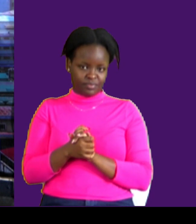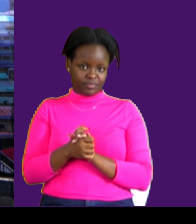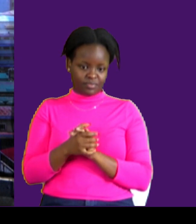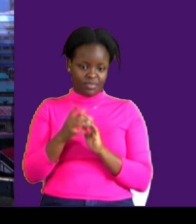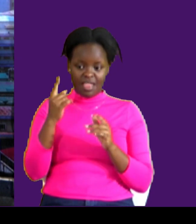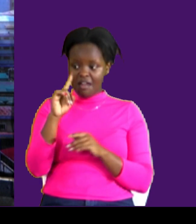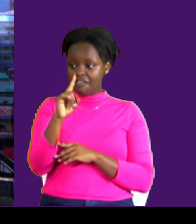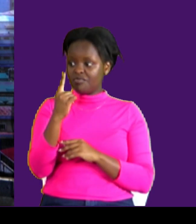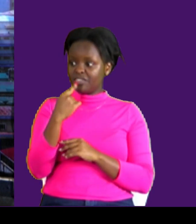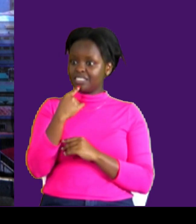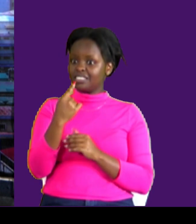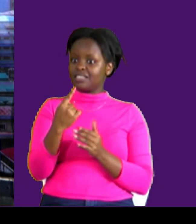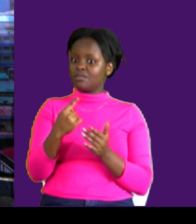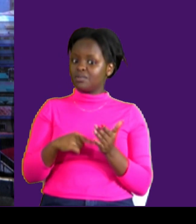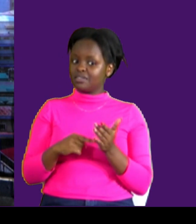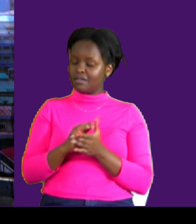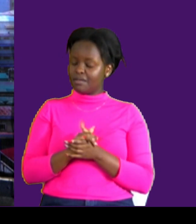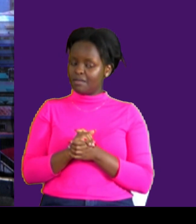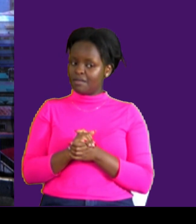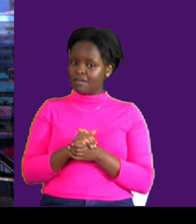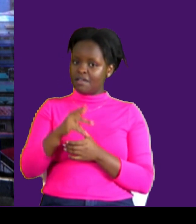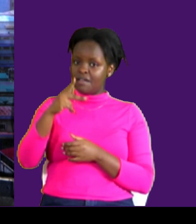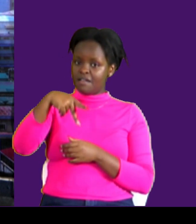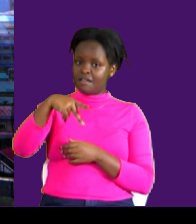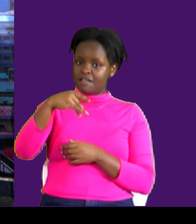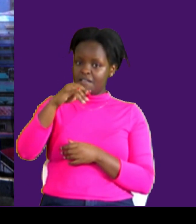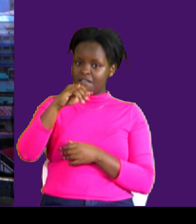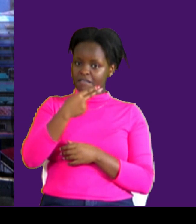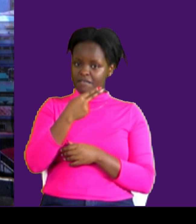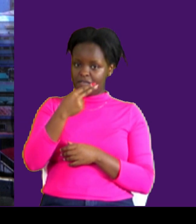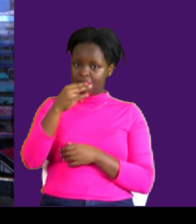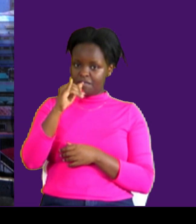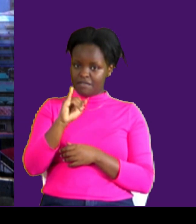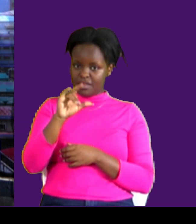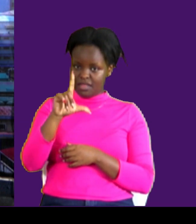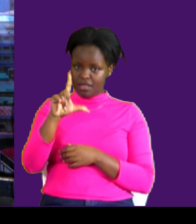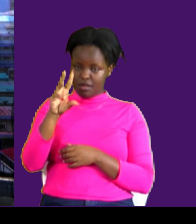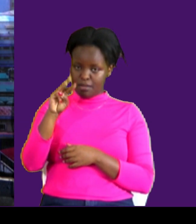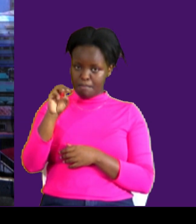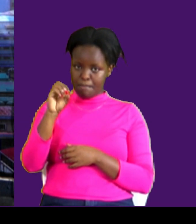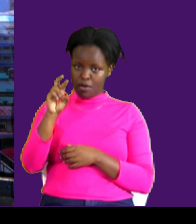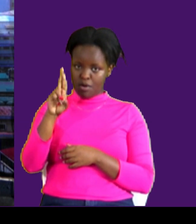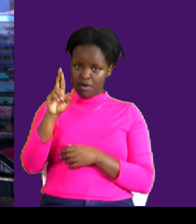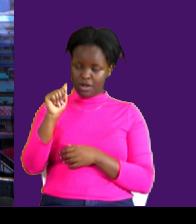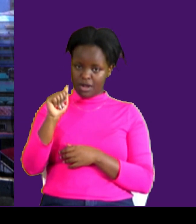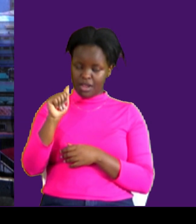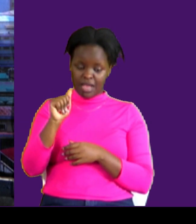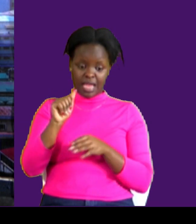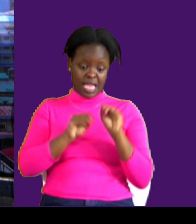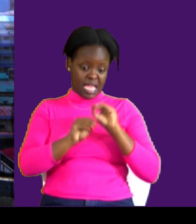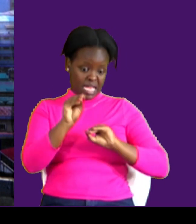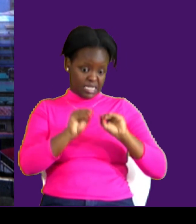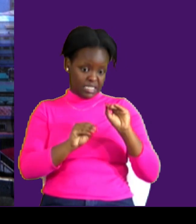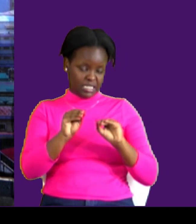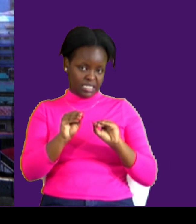First thing I can say, Filmora. That is an editing. Yeah, it is an editing software.